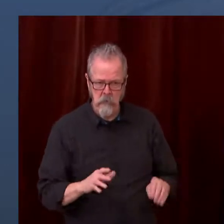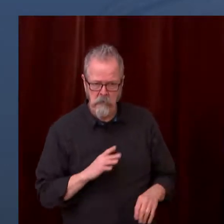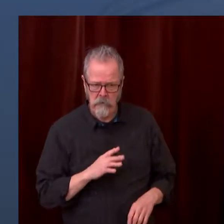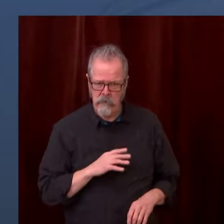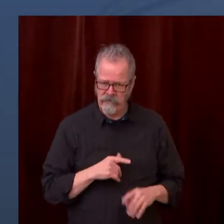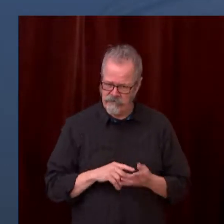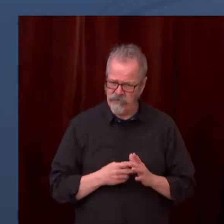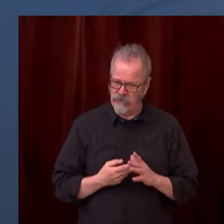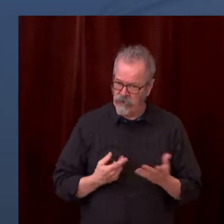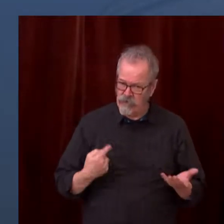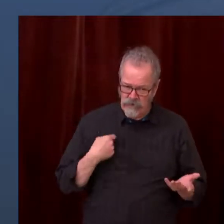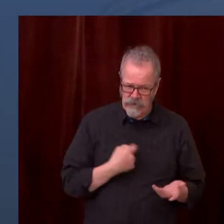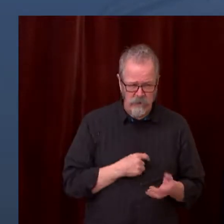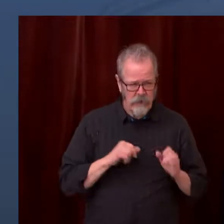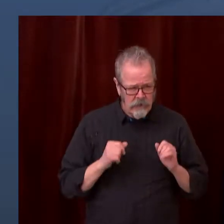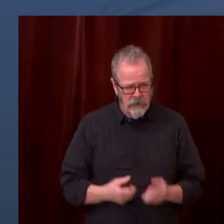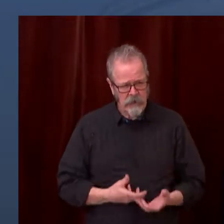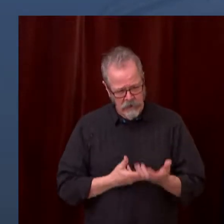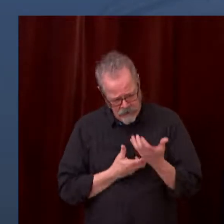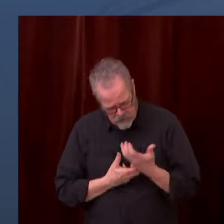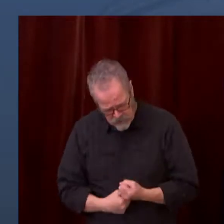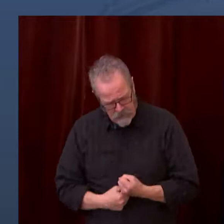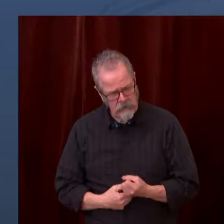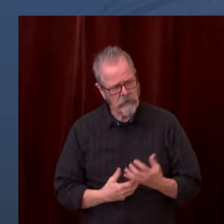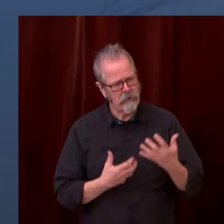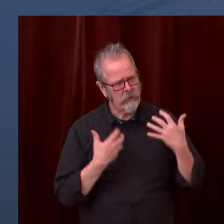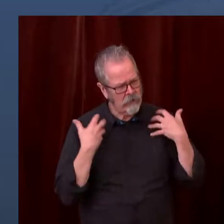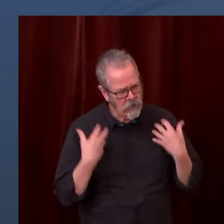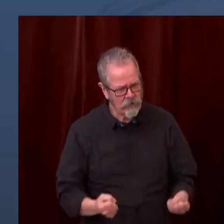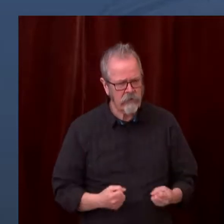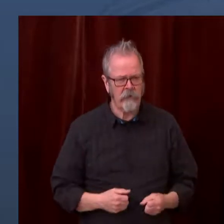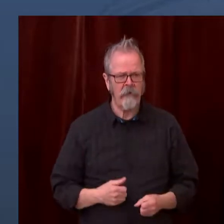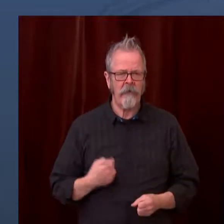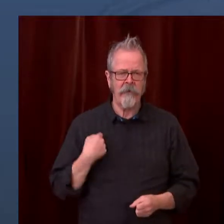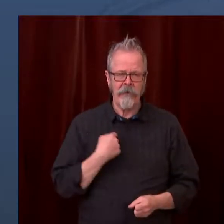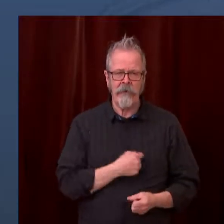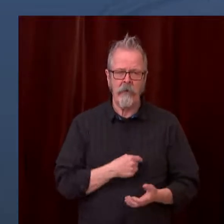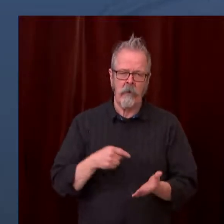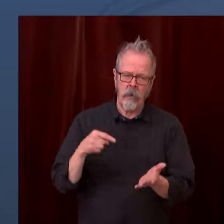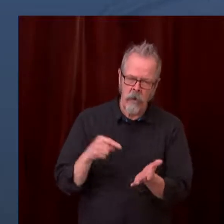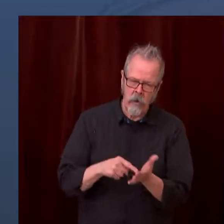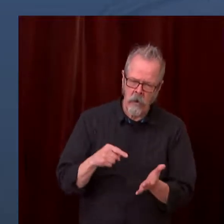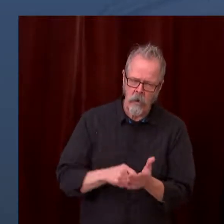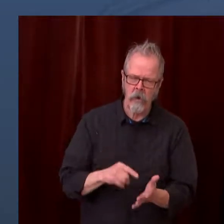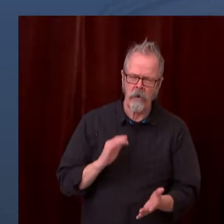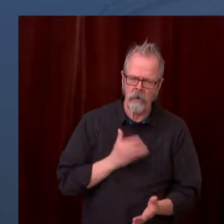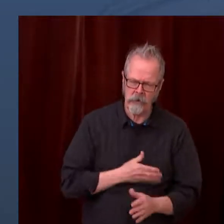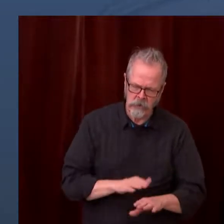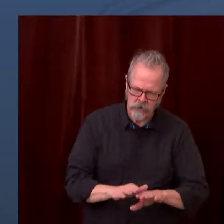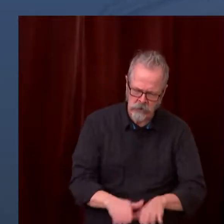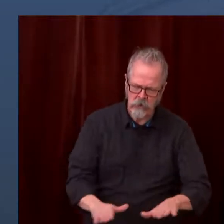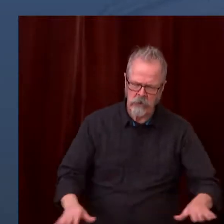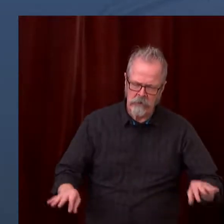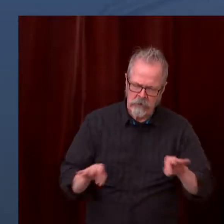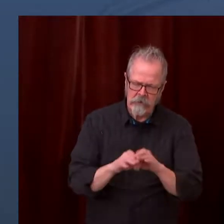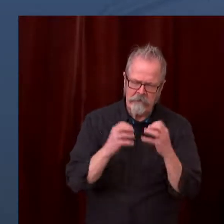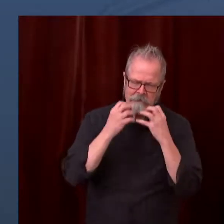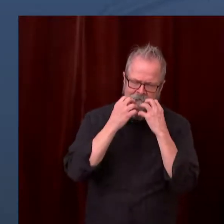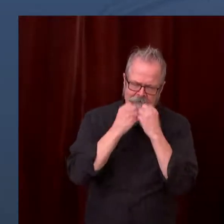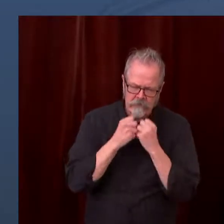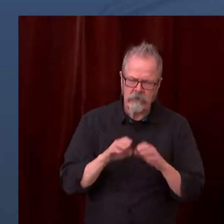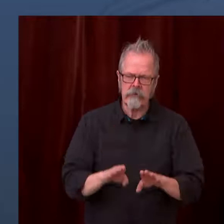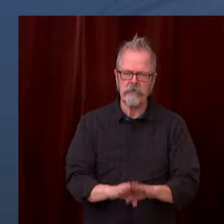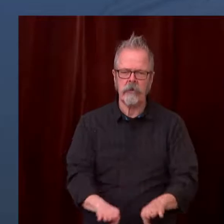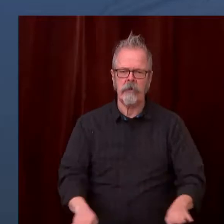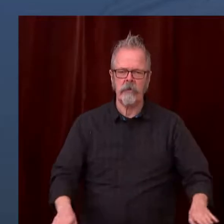We owe these kids this. And I'm expecting people to give that level of confidence to our professional endeavors.